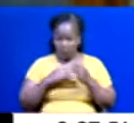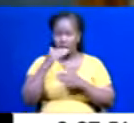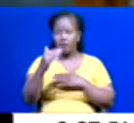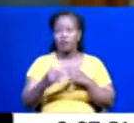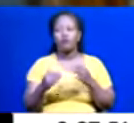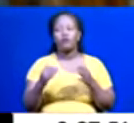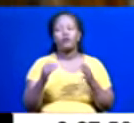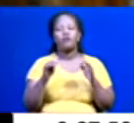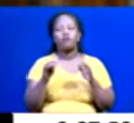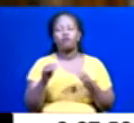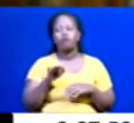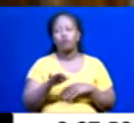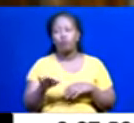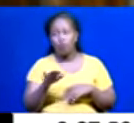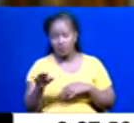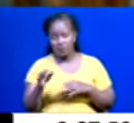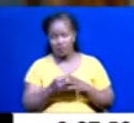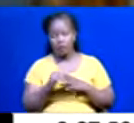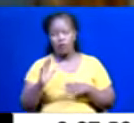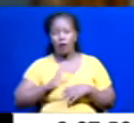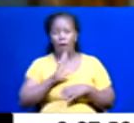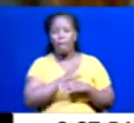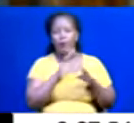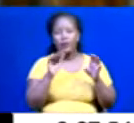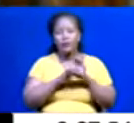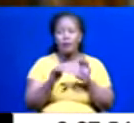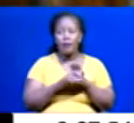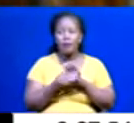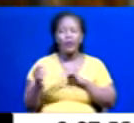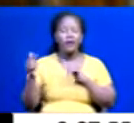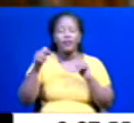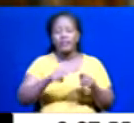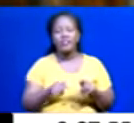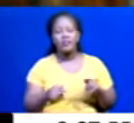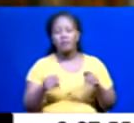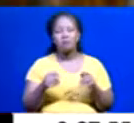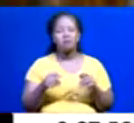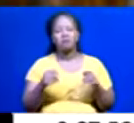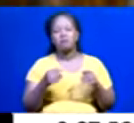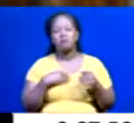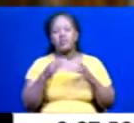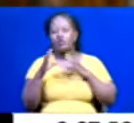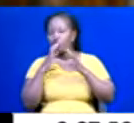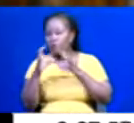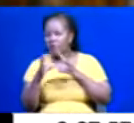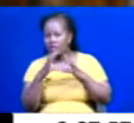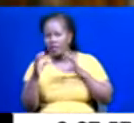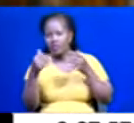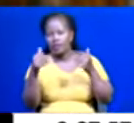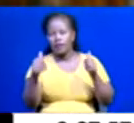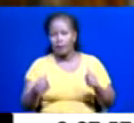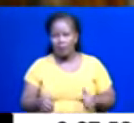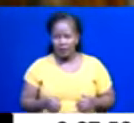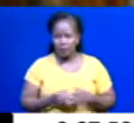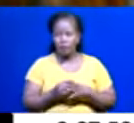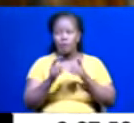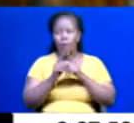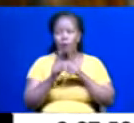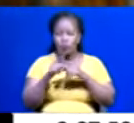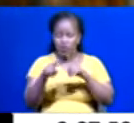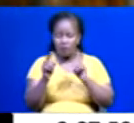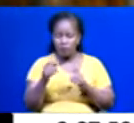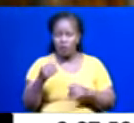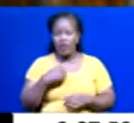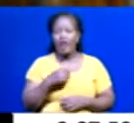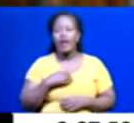members came as usual for the meeting because I had no way to communicate to them. I've been arrested. They came for the board meeting in the